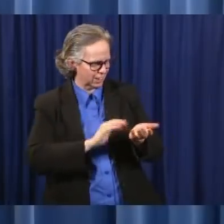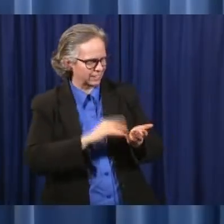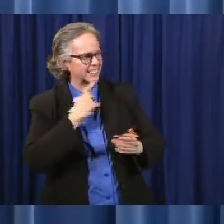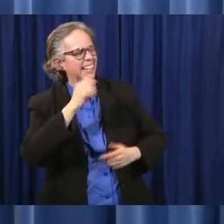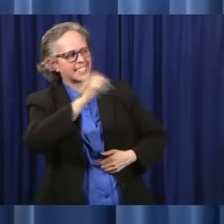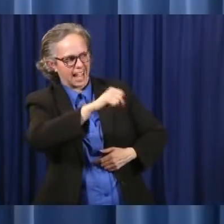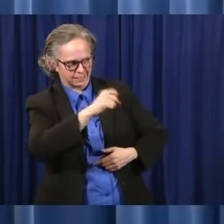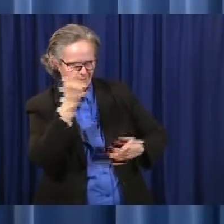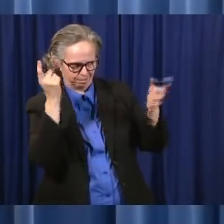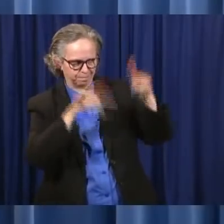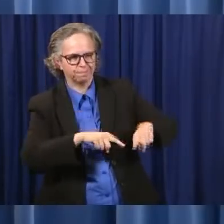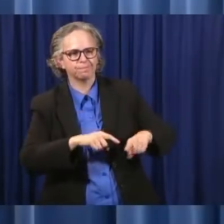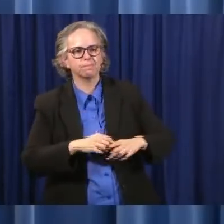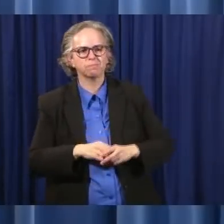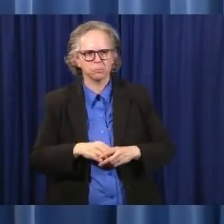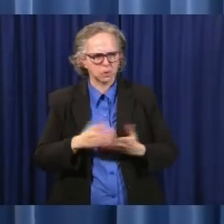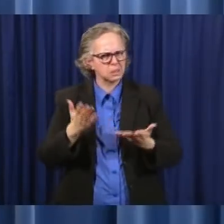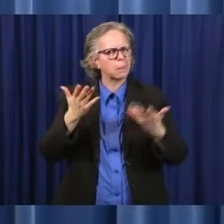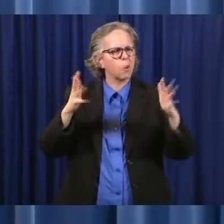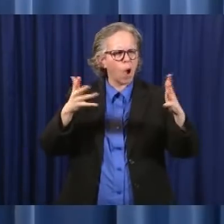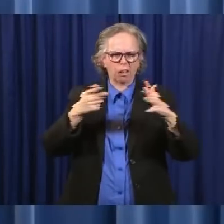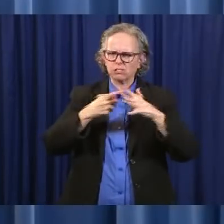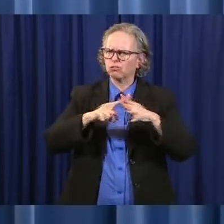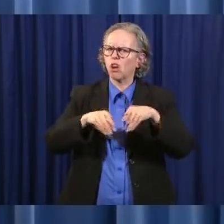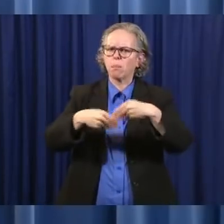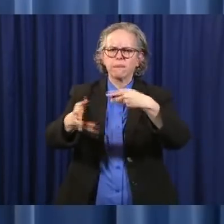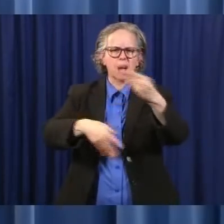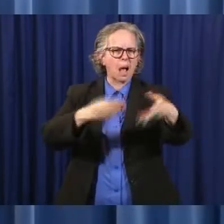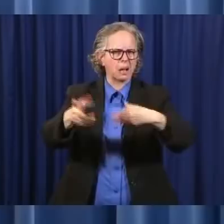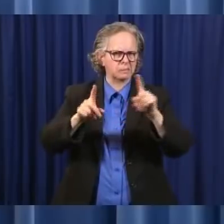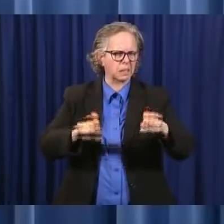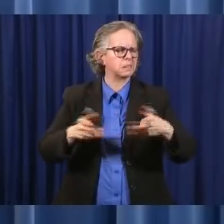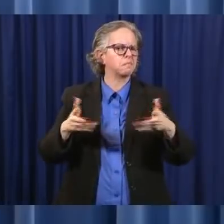of them have already started to do that. All right, thank you.